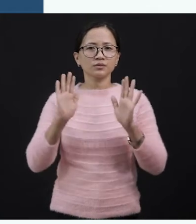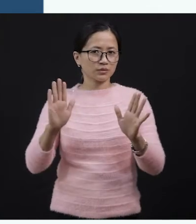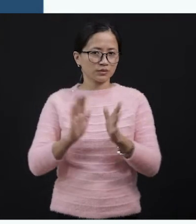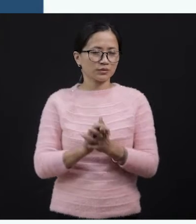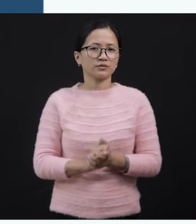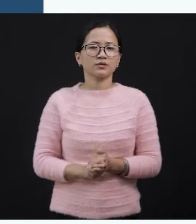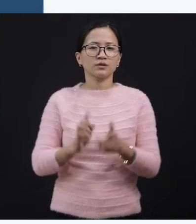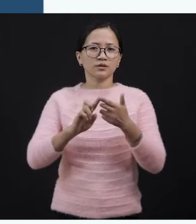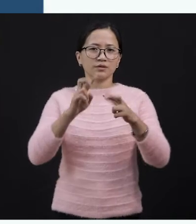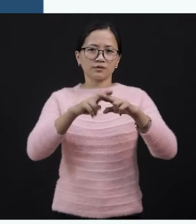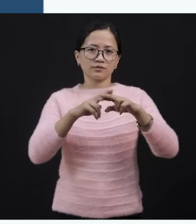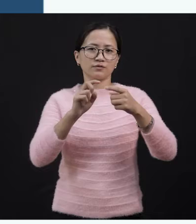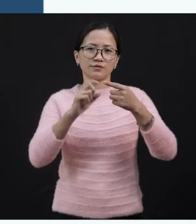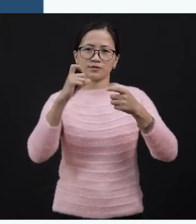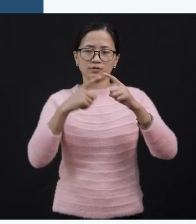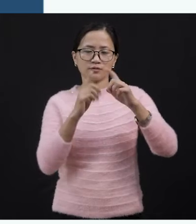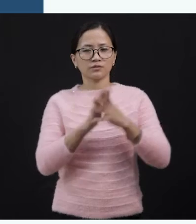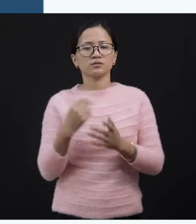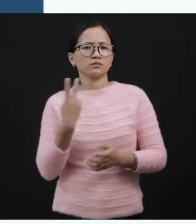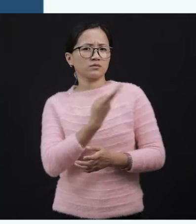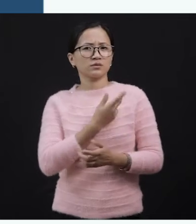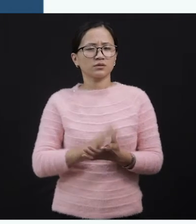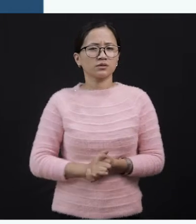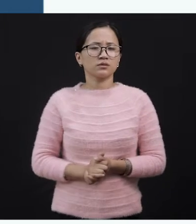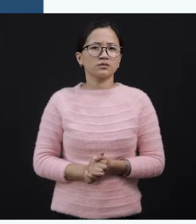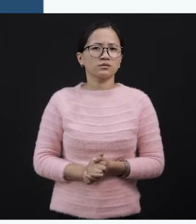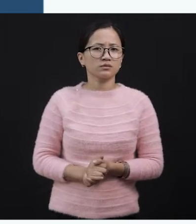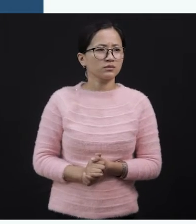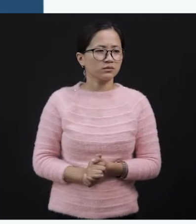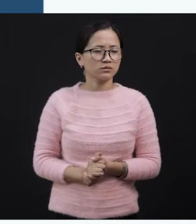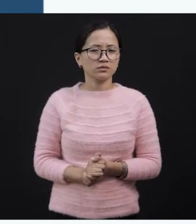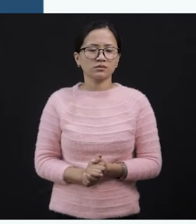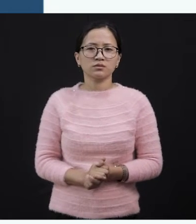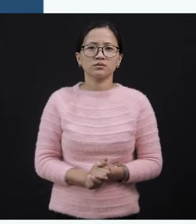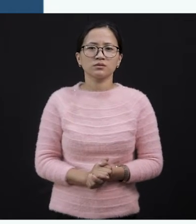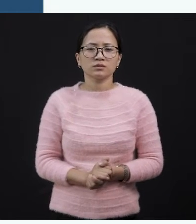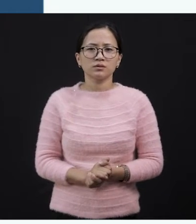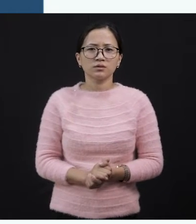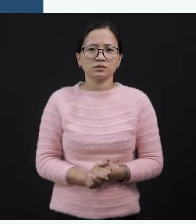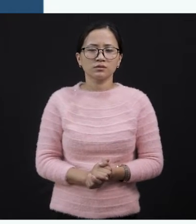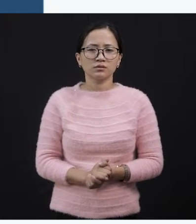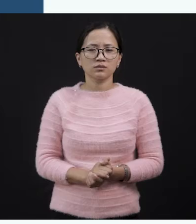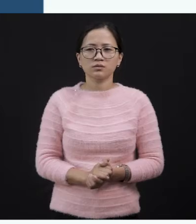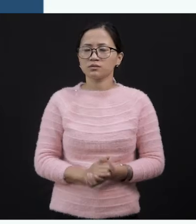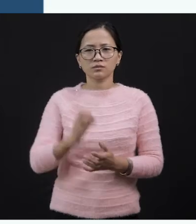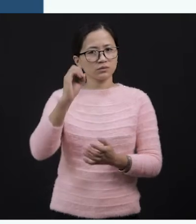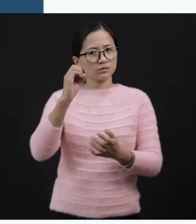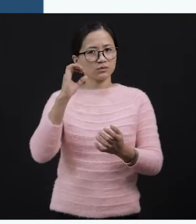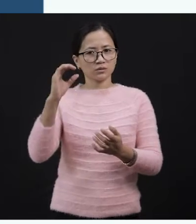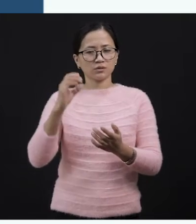effect on us. It is solar eclipse. Now, this